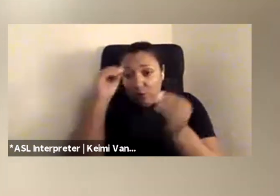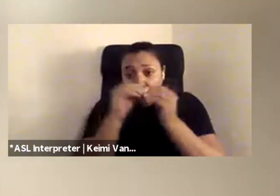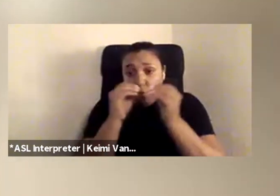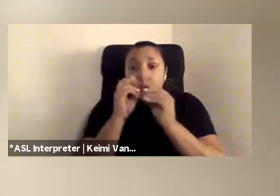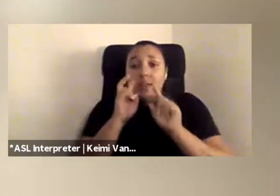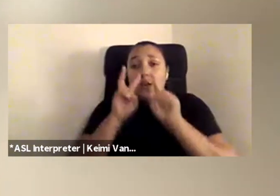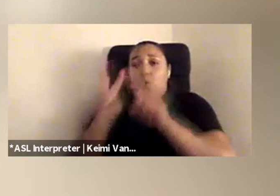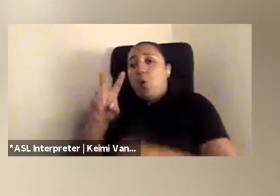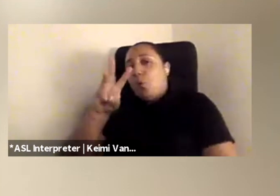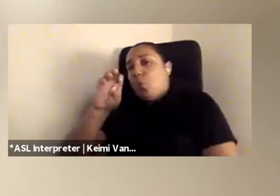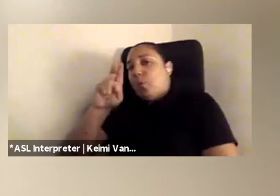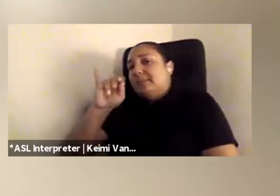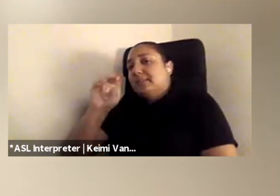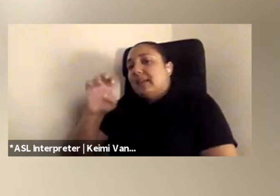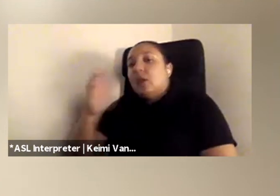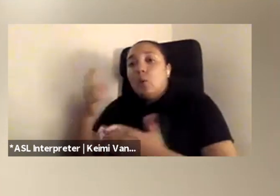website in the chat, which is